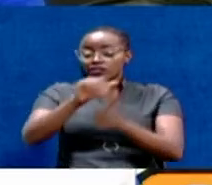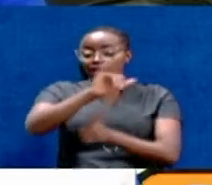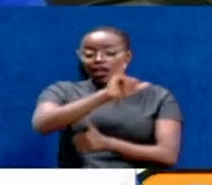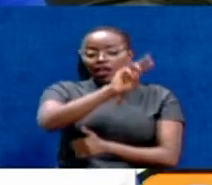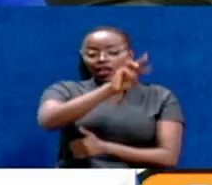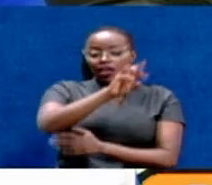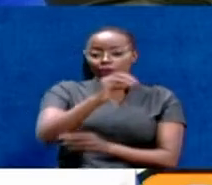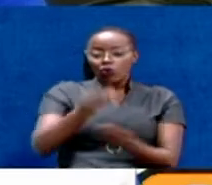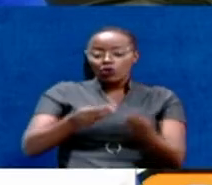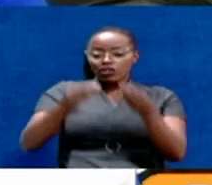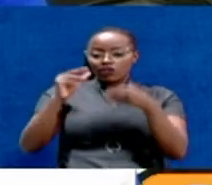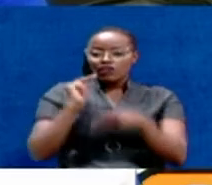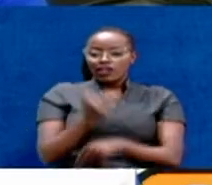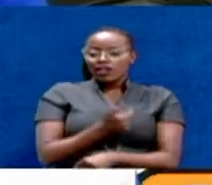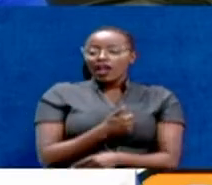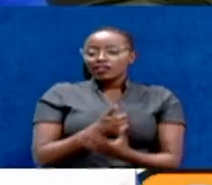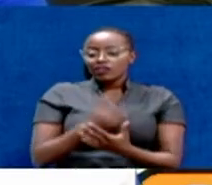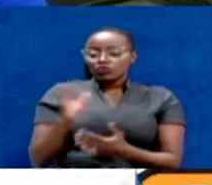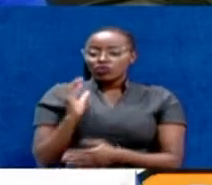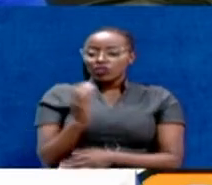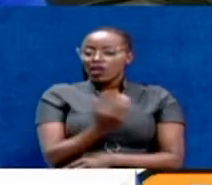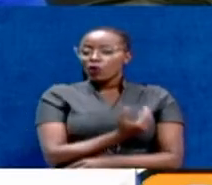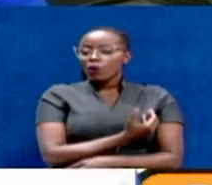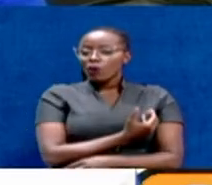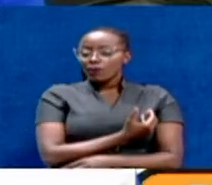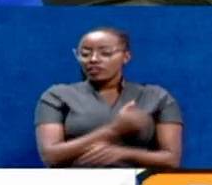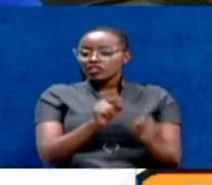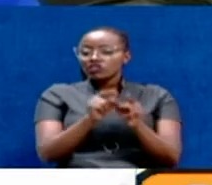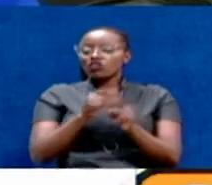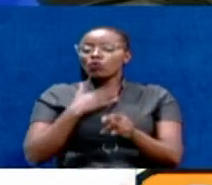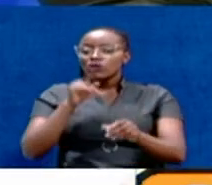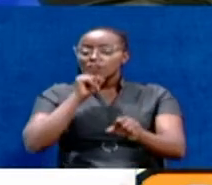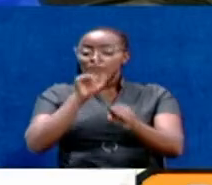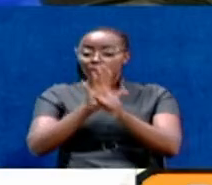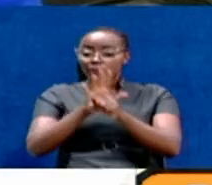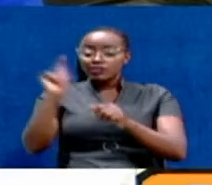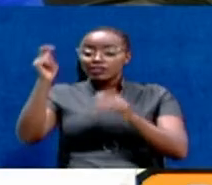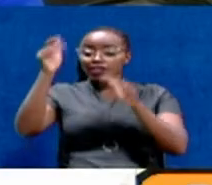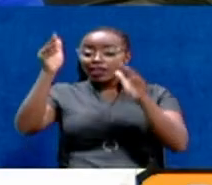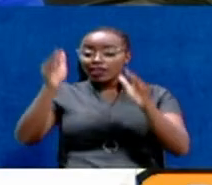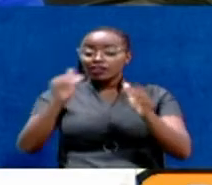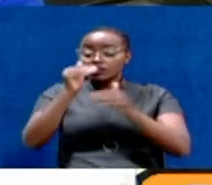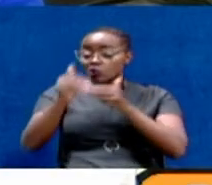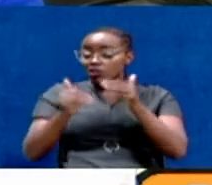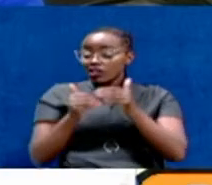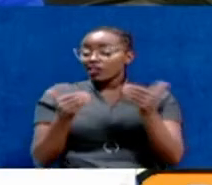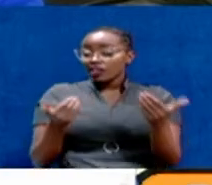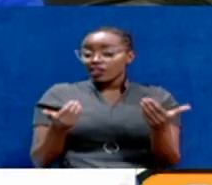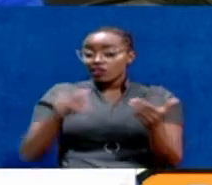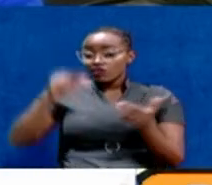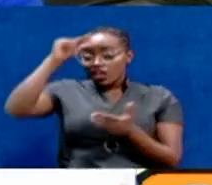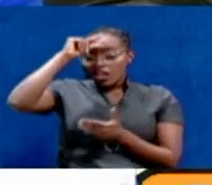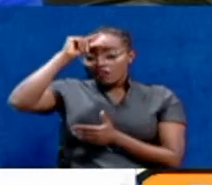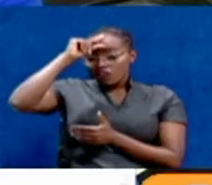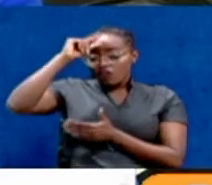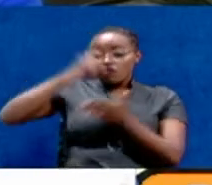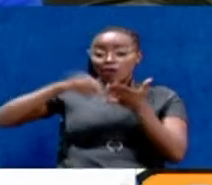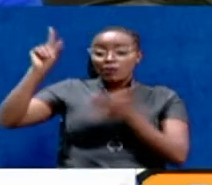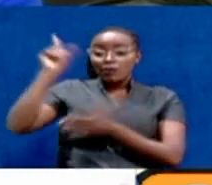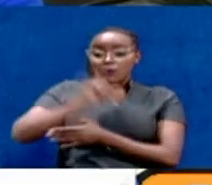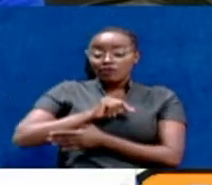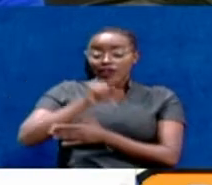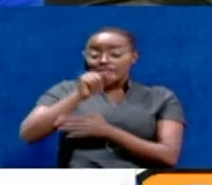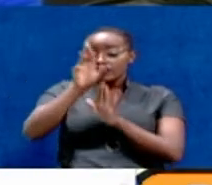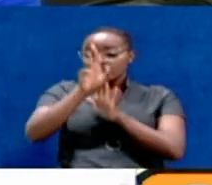had given to the committee, and I want to reassure Kenyans that the government has approved that,